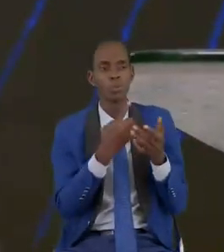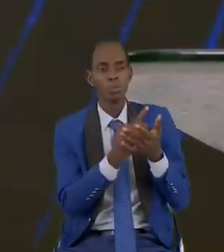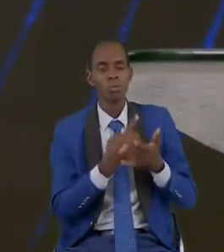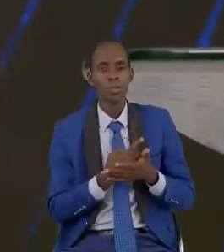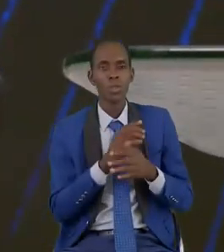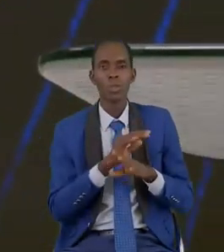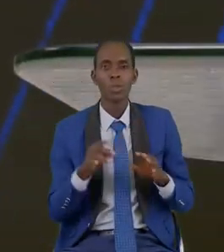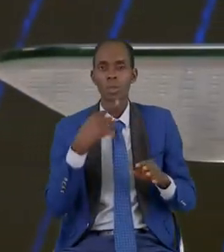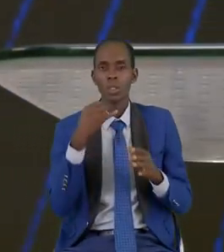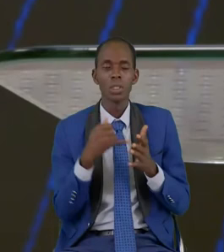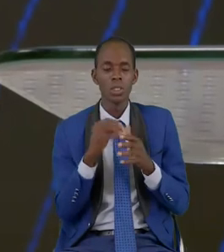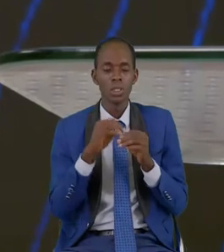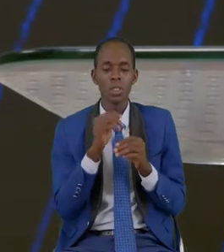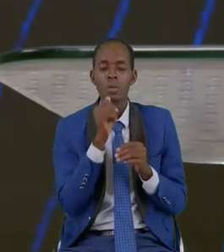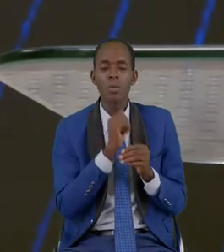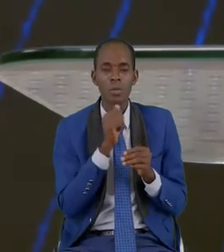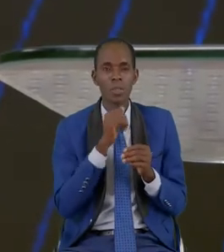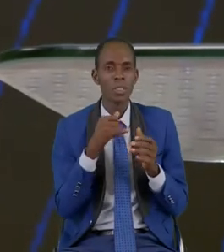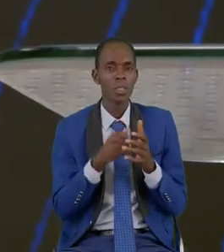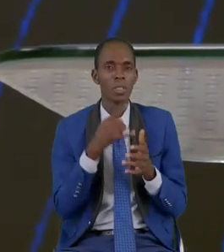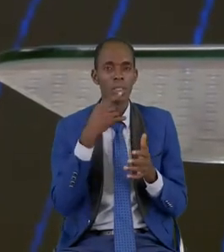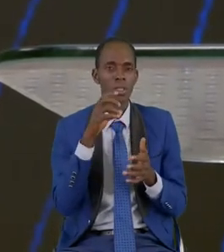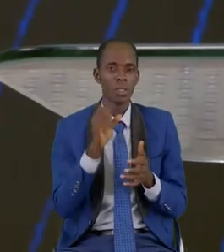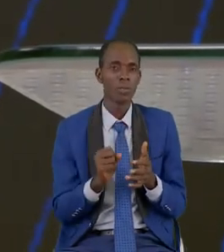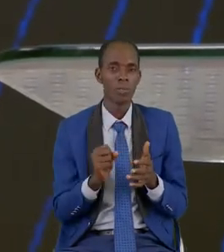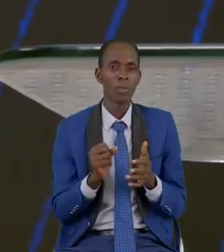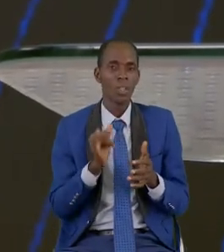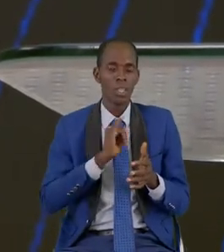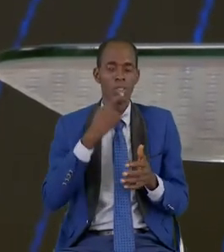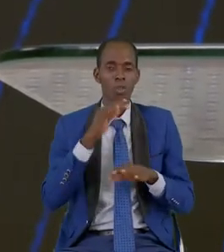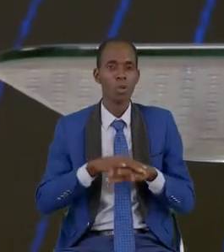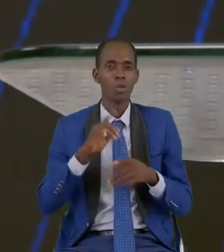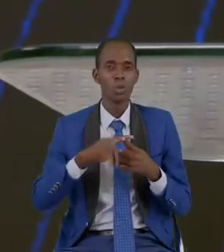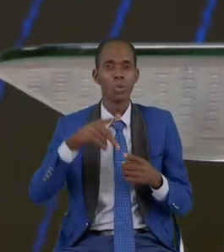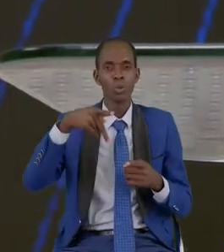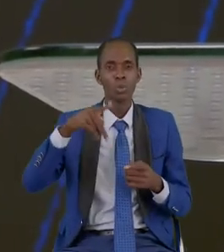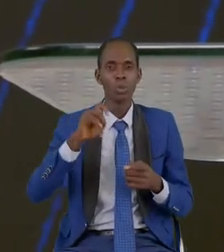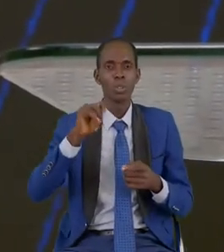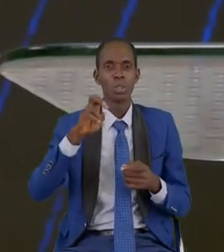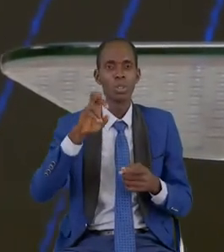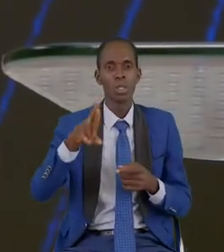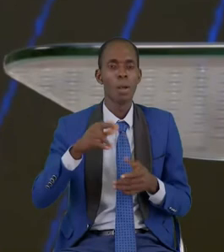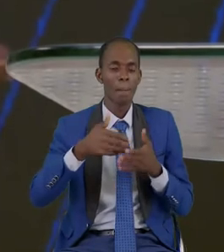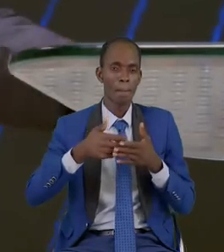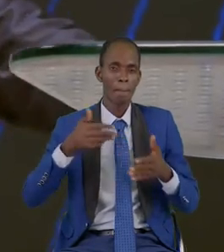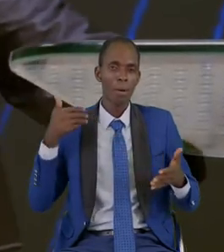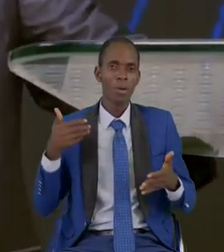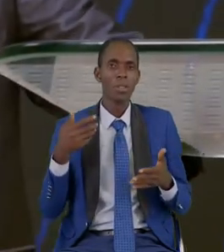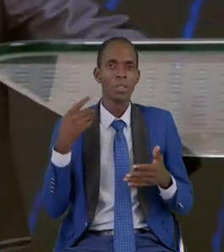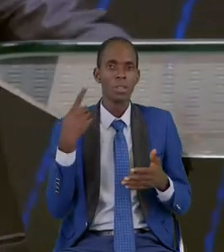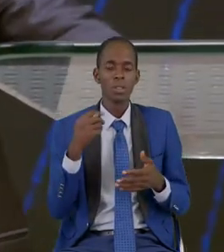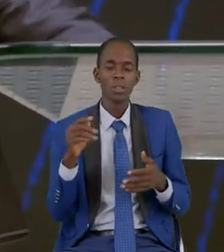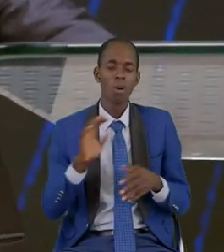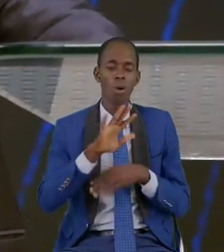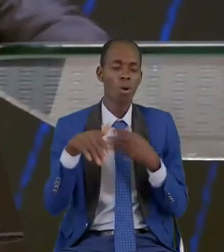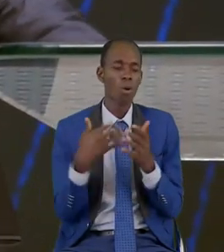the private. It says, I said unto Peter, before them all, if